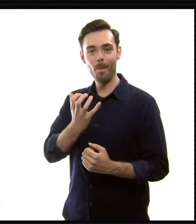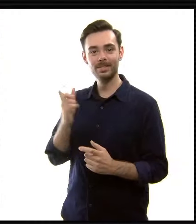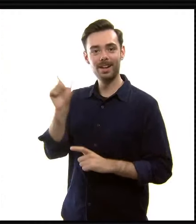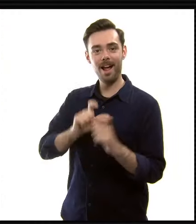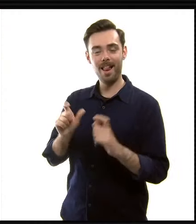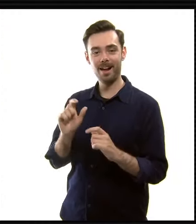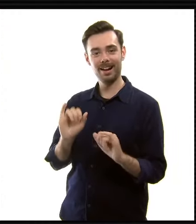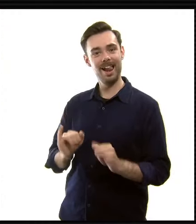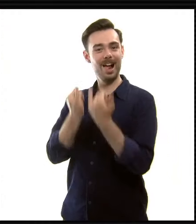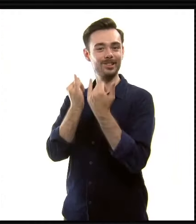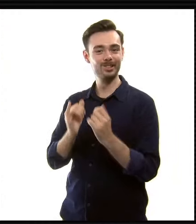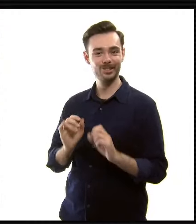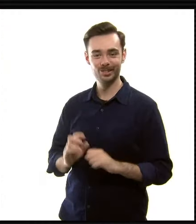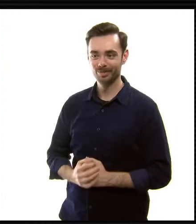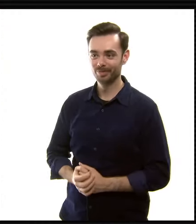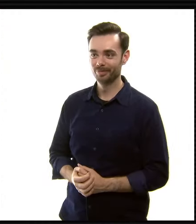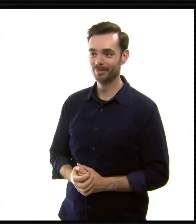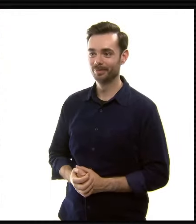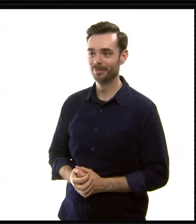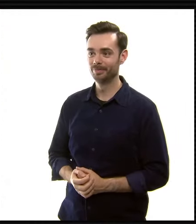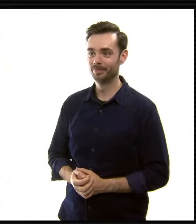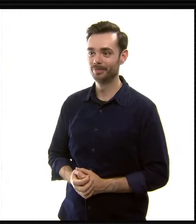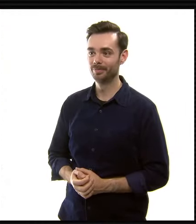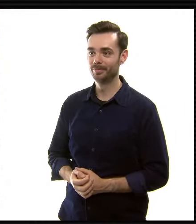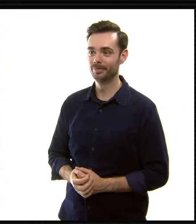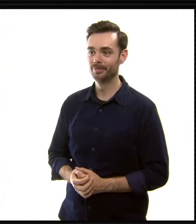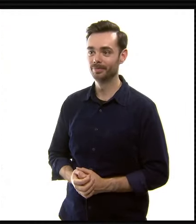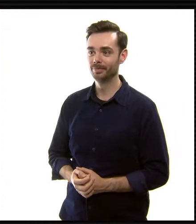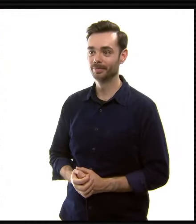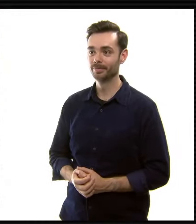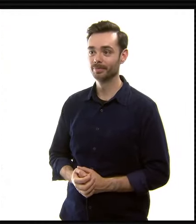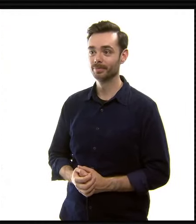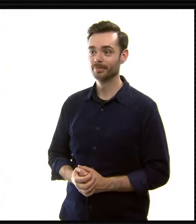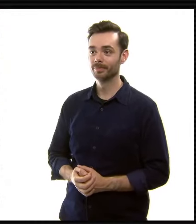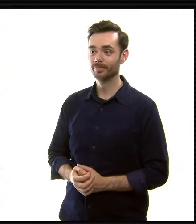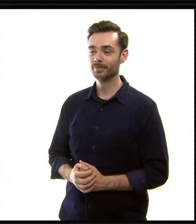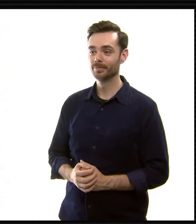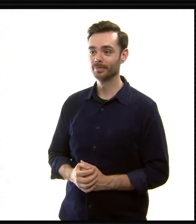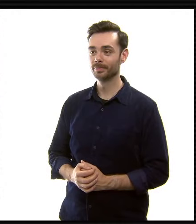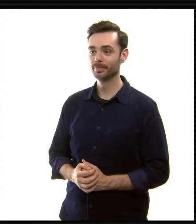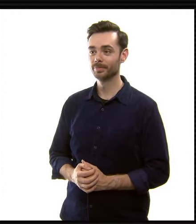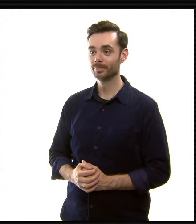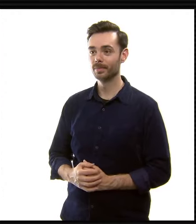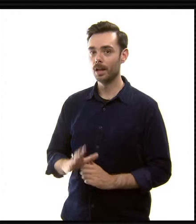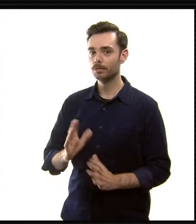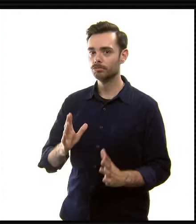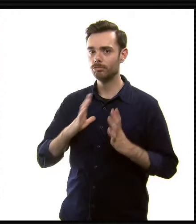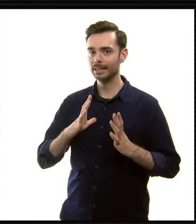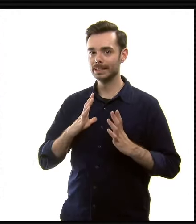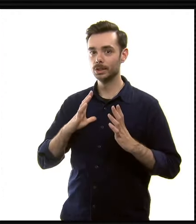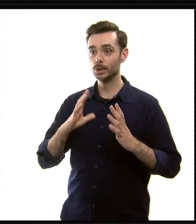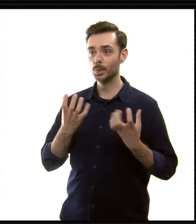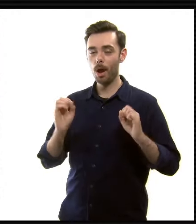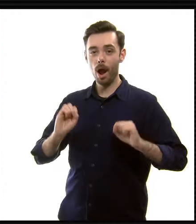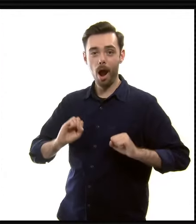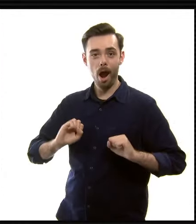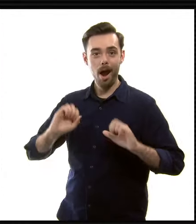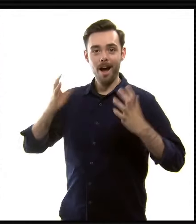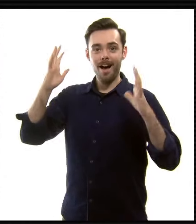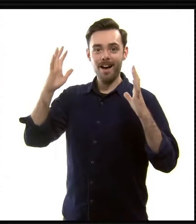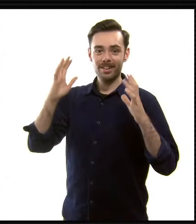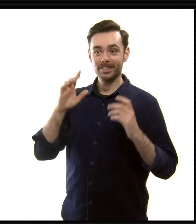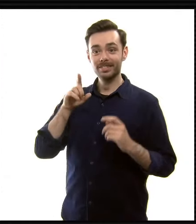Fans of organized fun, get ready to throw something in the air and release a mild yelp of intense satisfaction. The LEGO